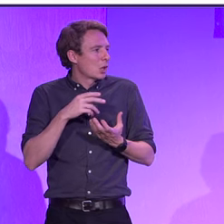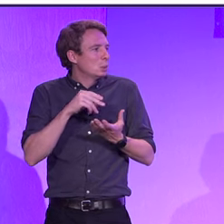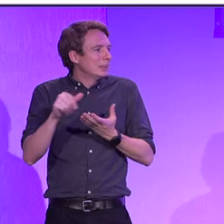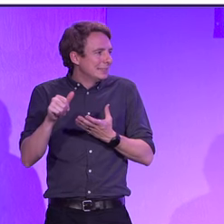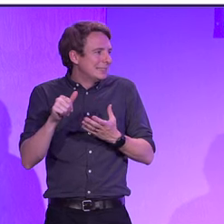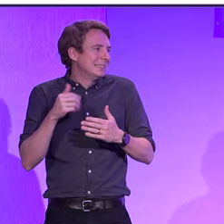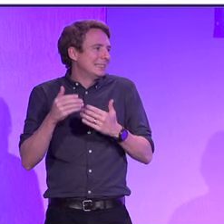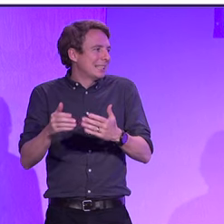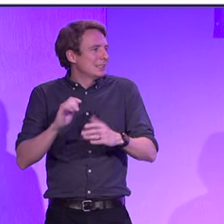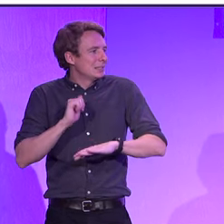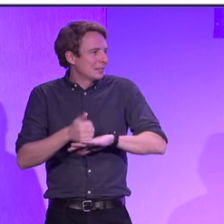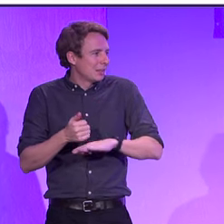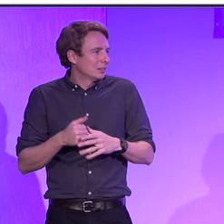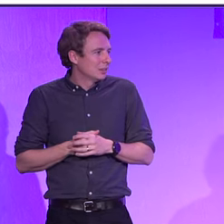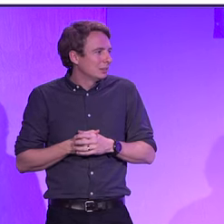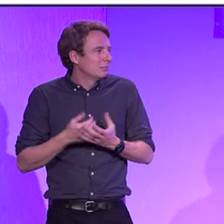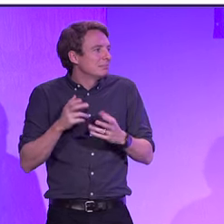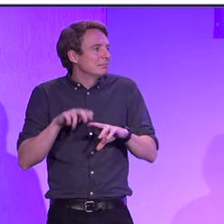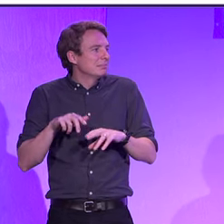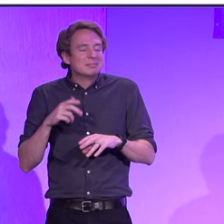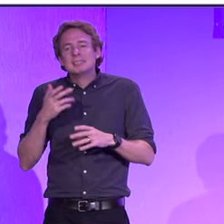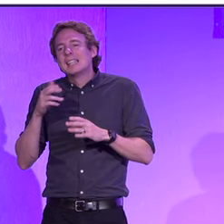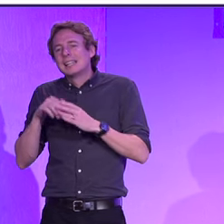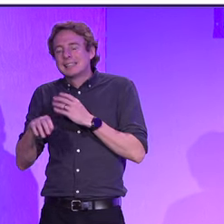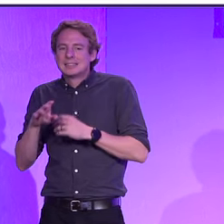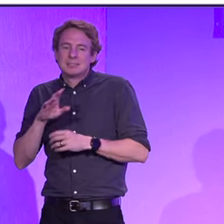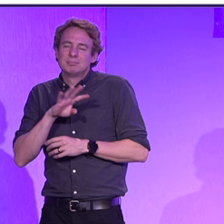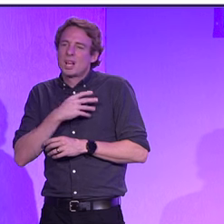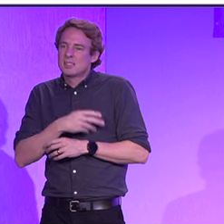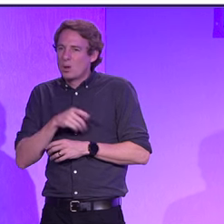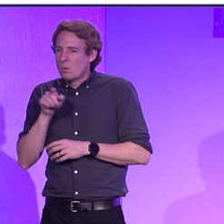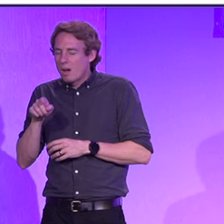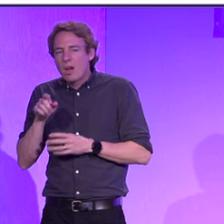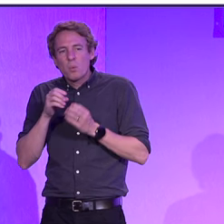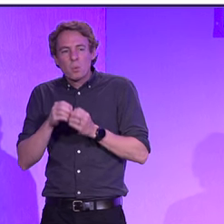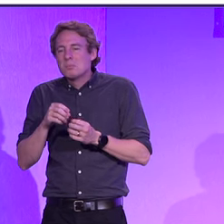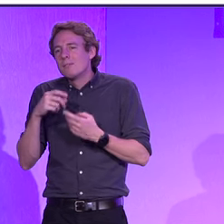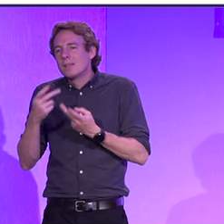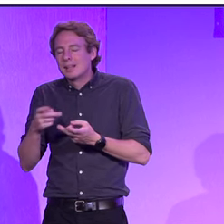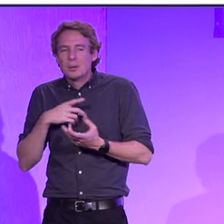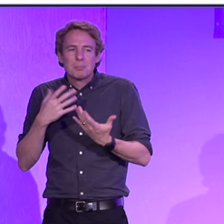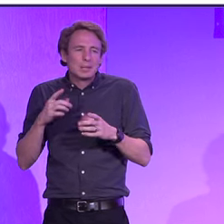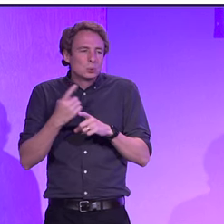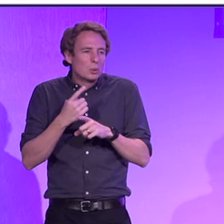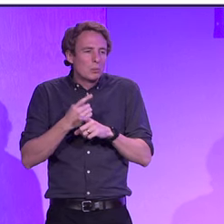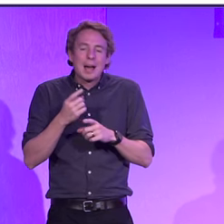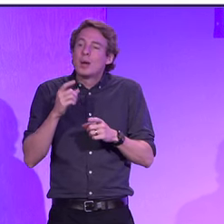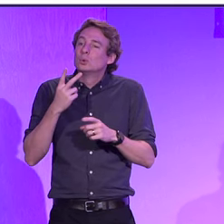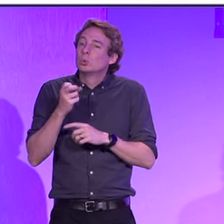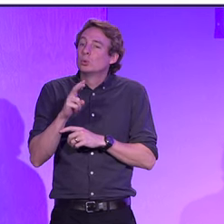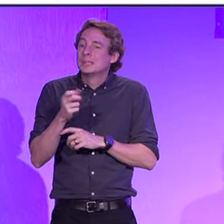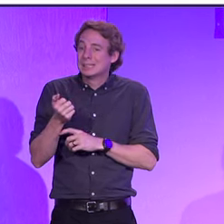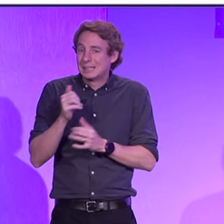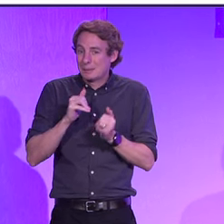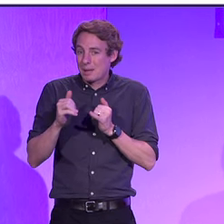to Barcelona, Spain. So if anyone is in Barcelona, come say hi to me. We're kind of talking about doing a DevOps Days Barcelona